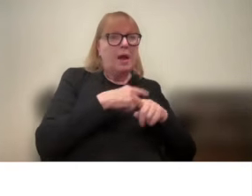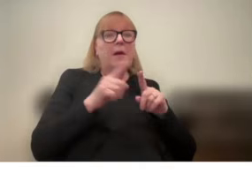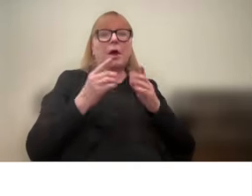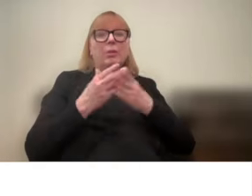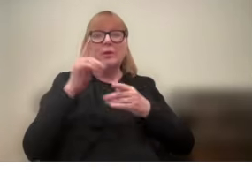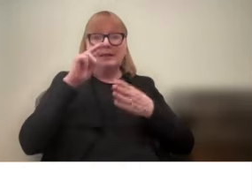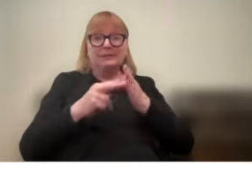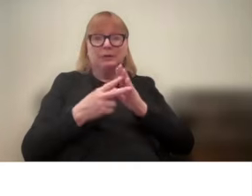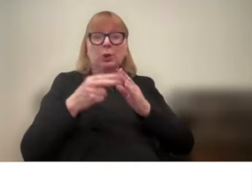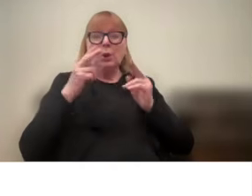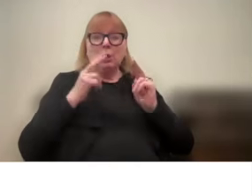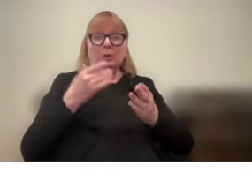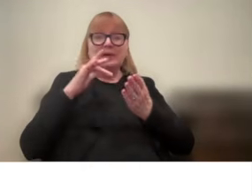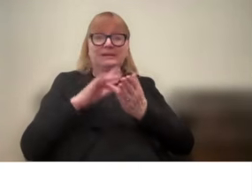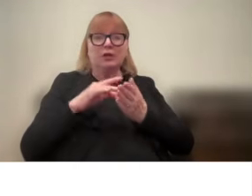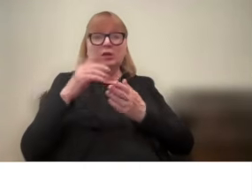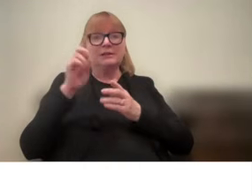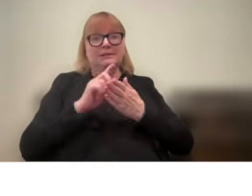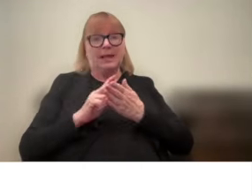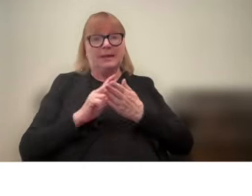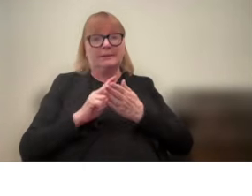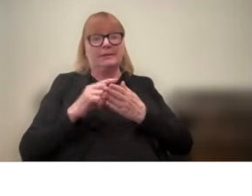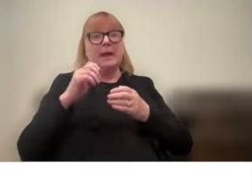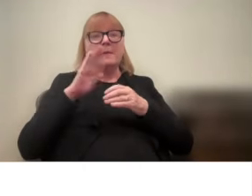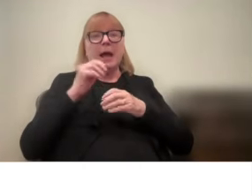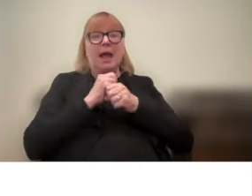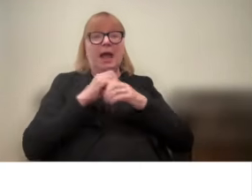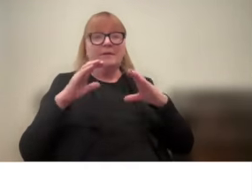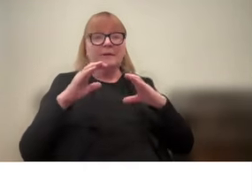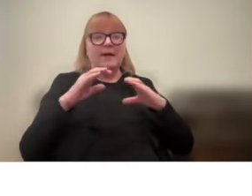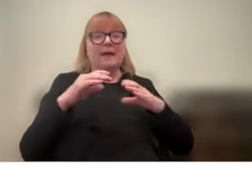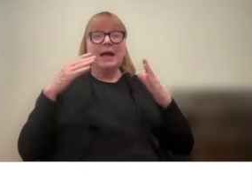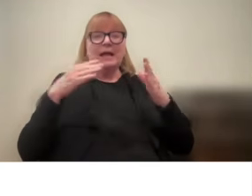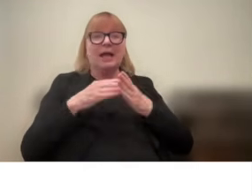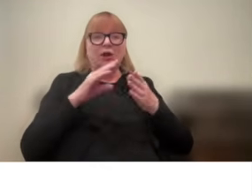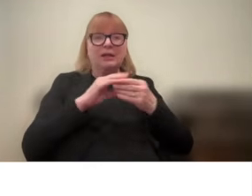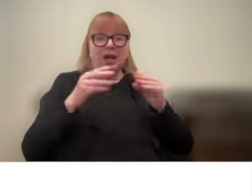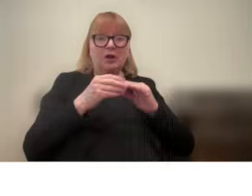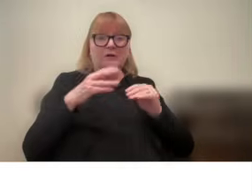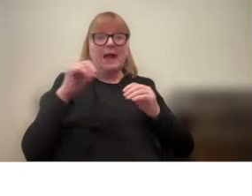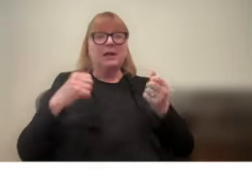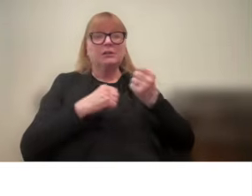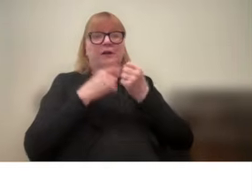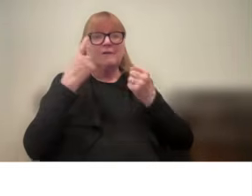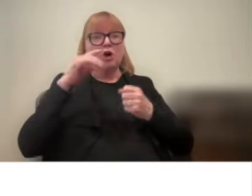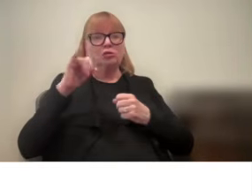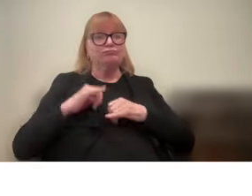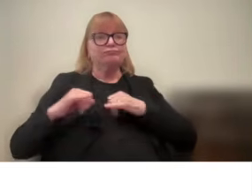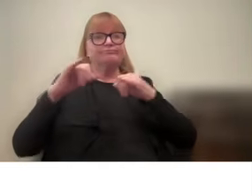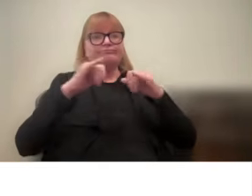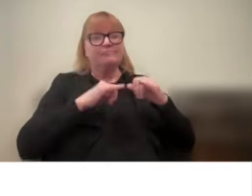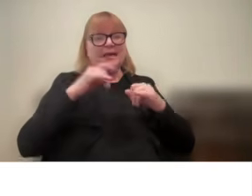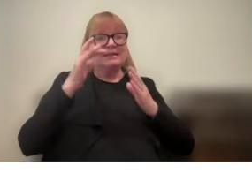through intentional human-centered design. By amplifying counter-narratives and advocating for just technologies,